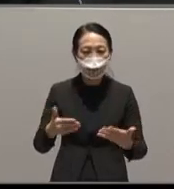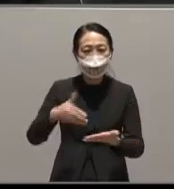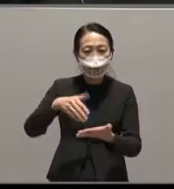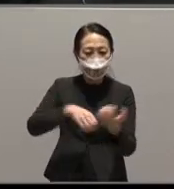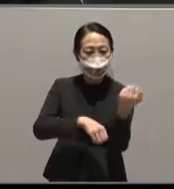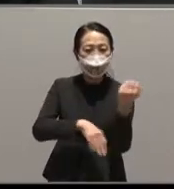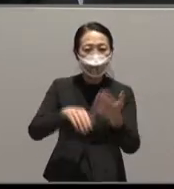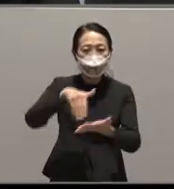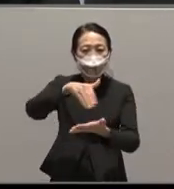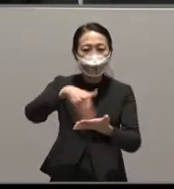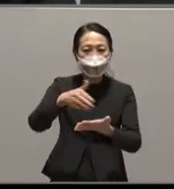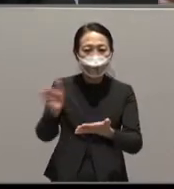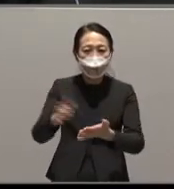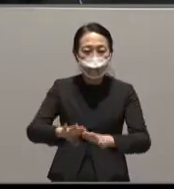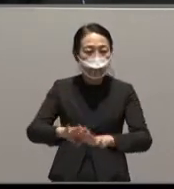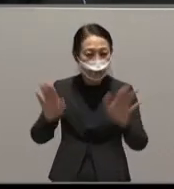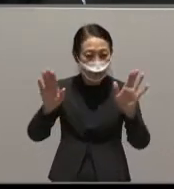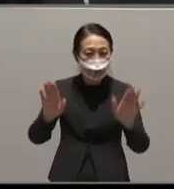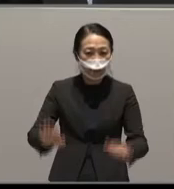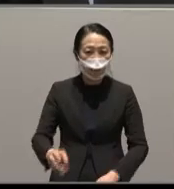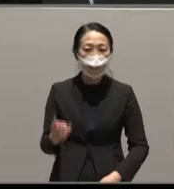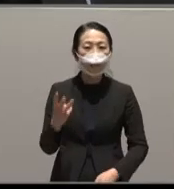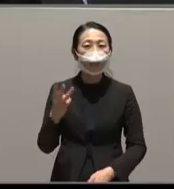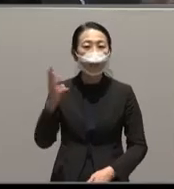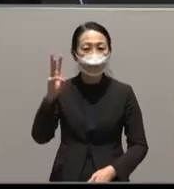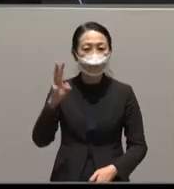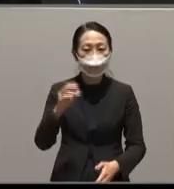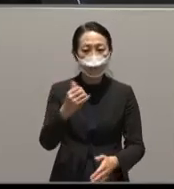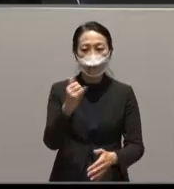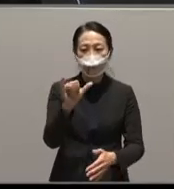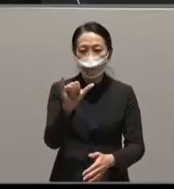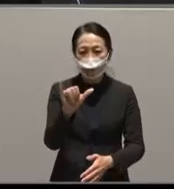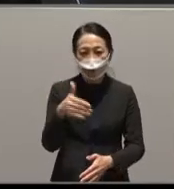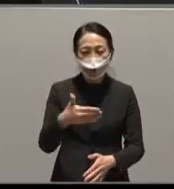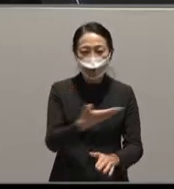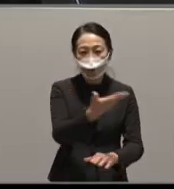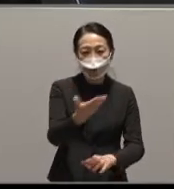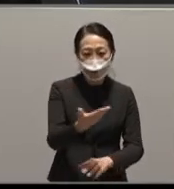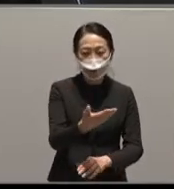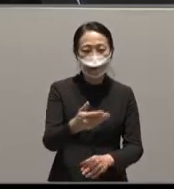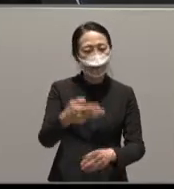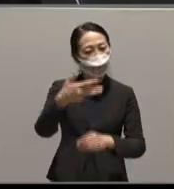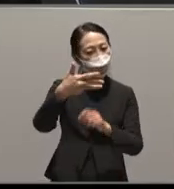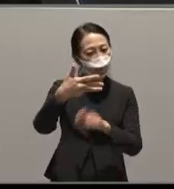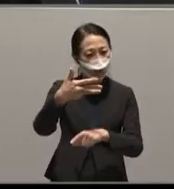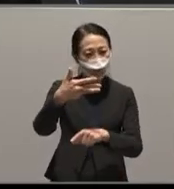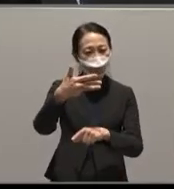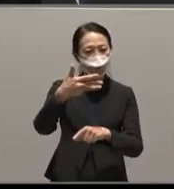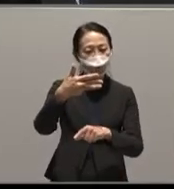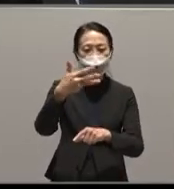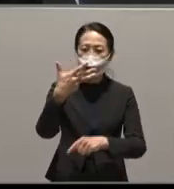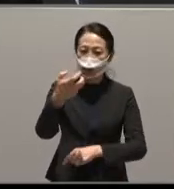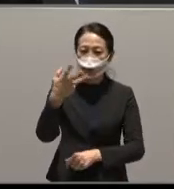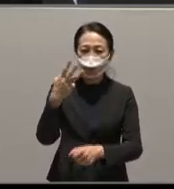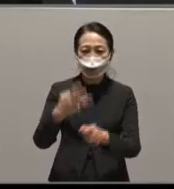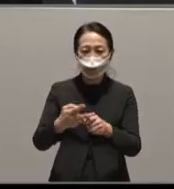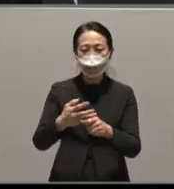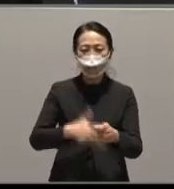The origin of my first bathing is in Kyushu and Kagoshima and Yakushima.